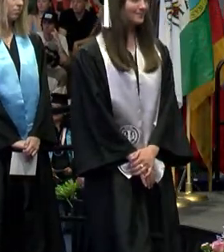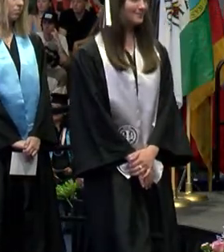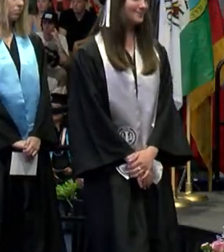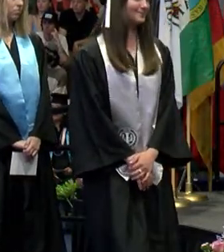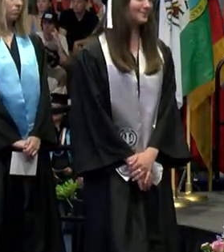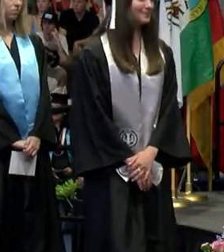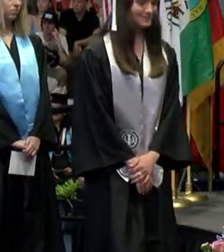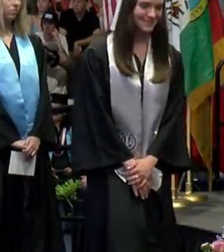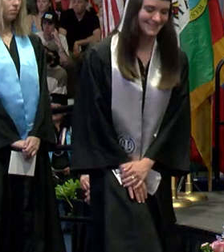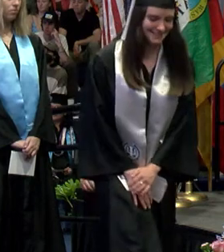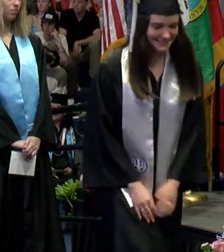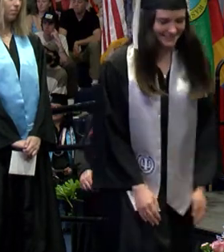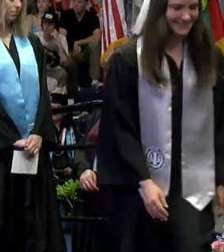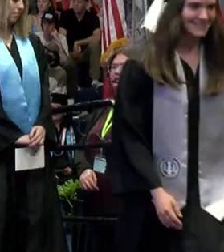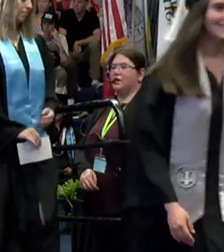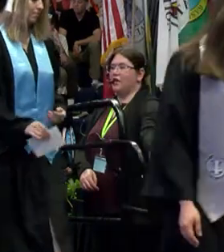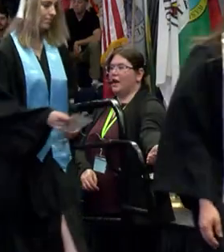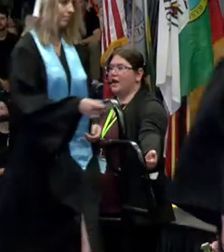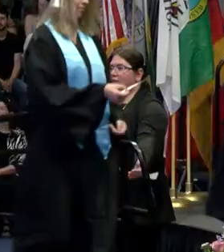Anya Siobhan Jordan.